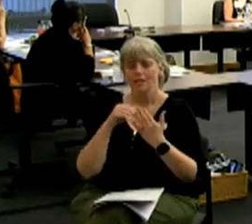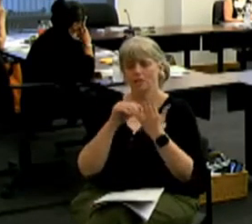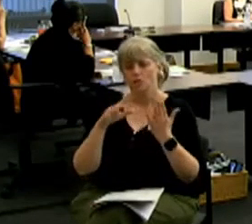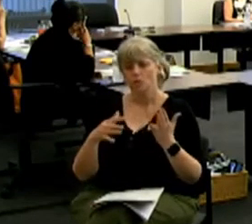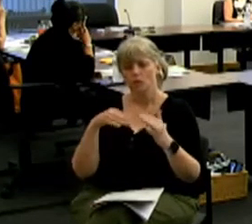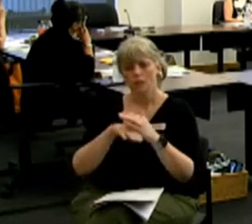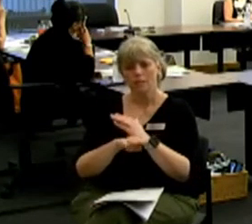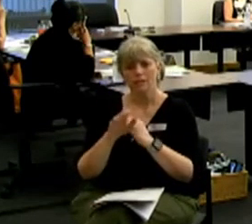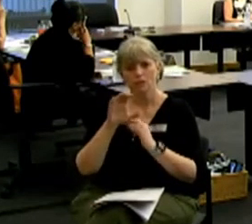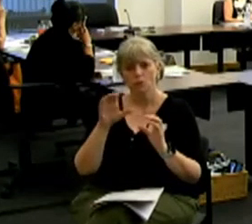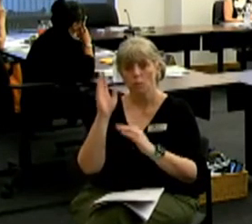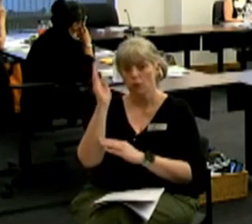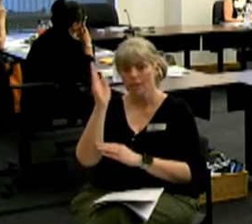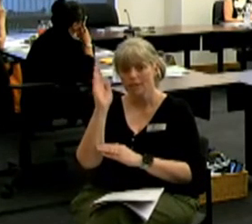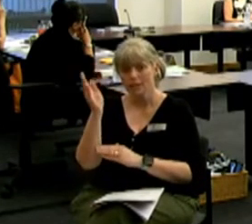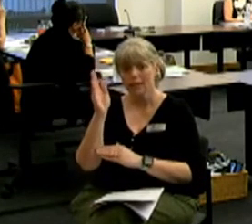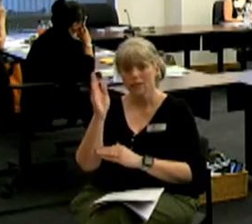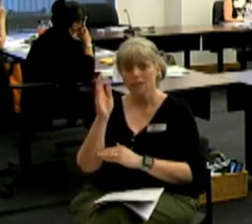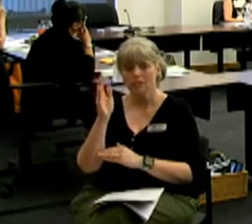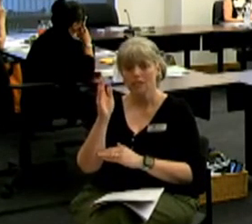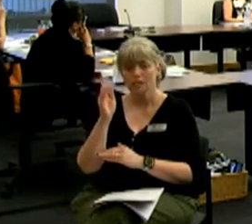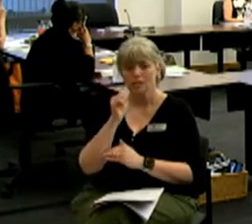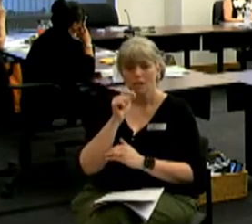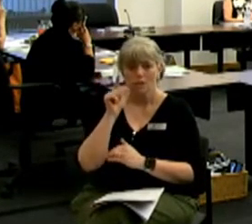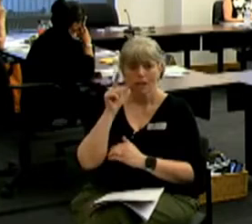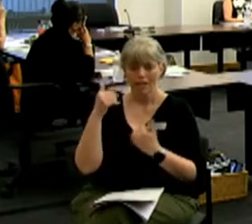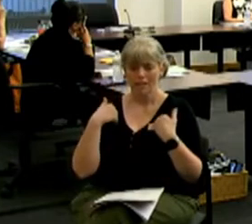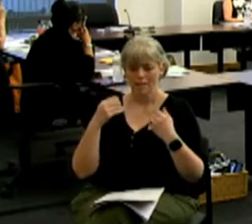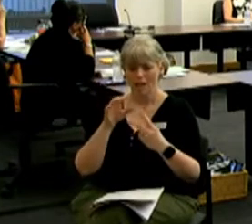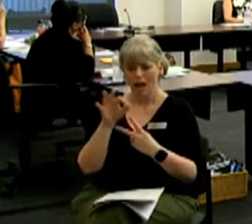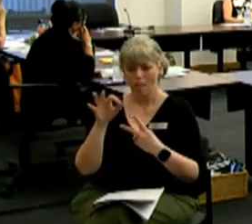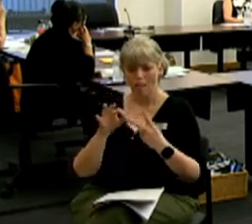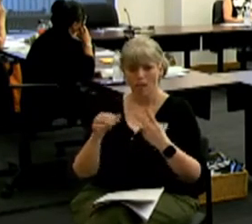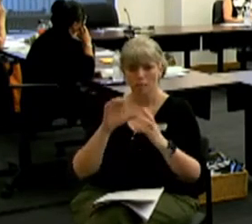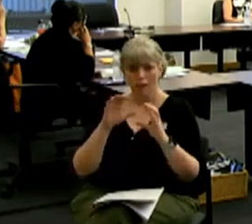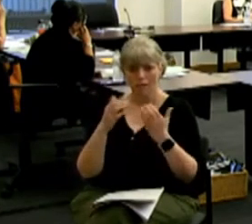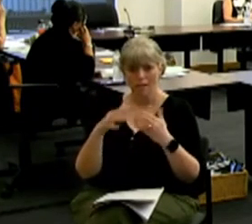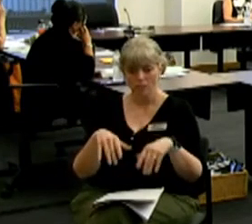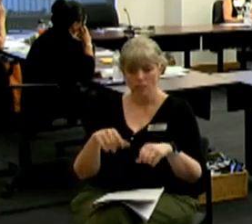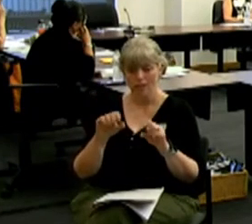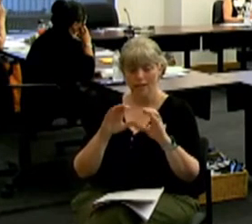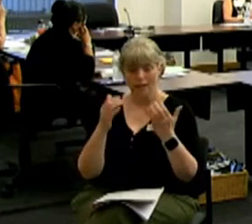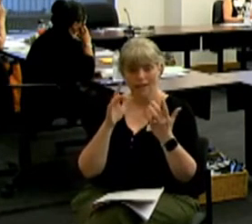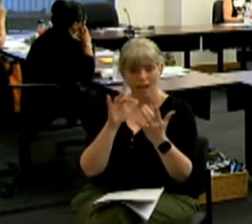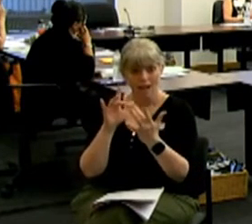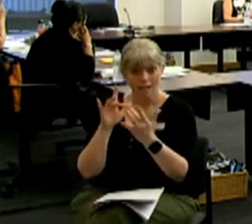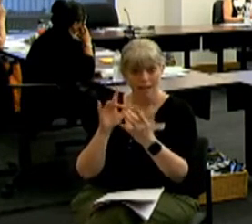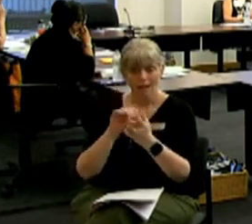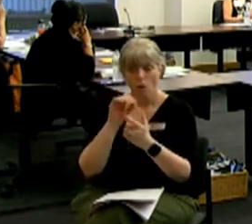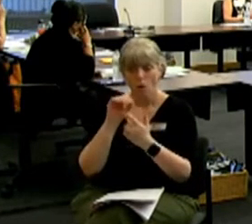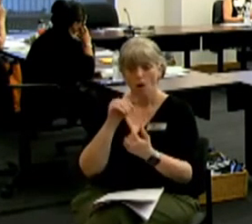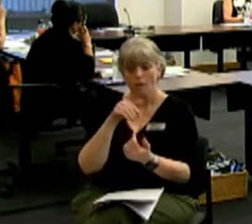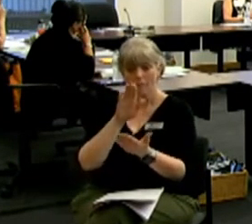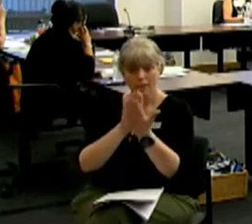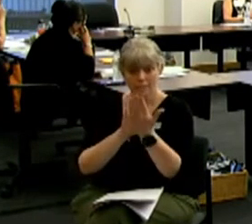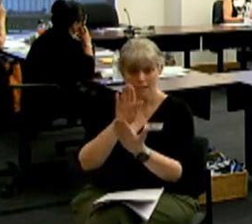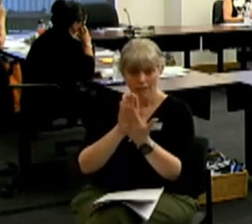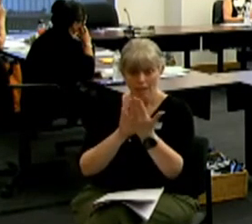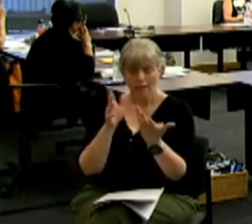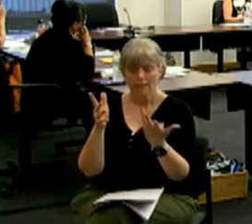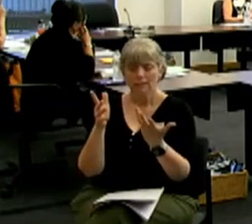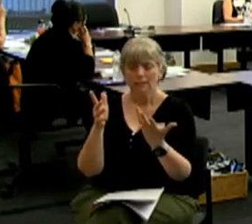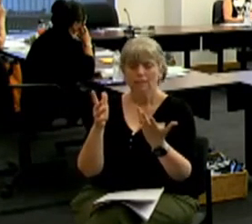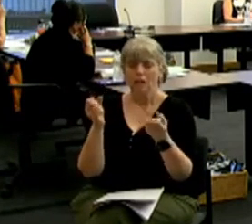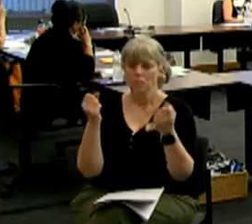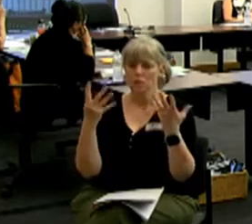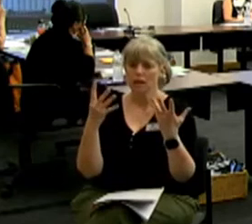student come in to do a presentation the other day because they have an option in my classes to take the class online or face-to-face. And